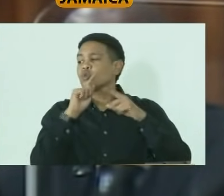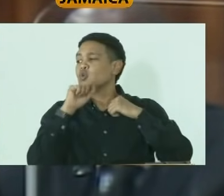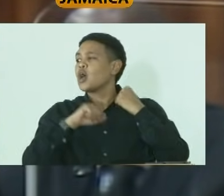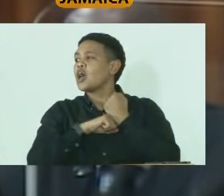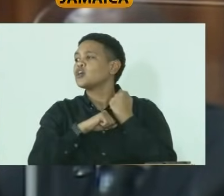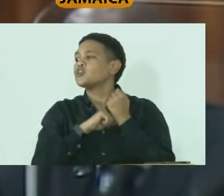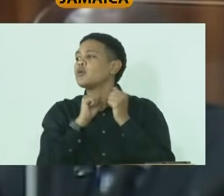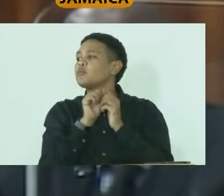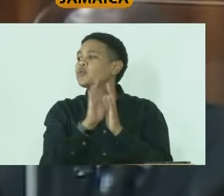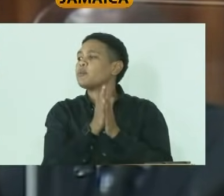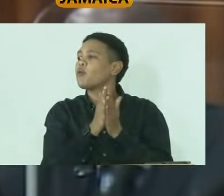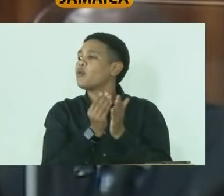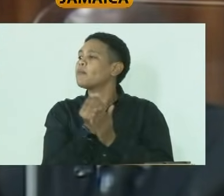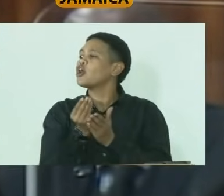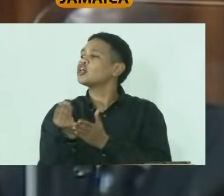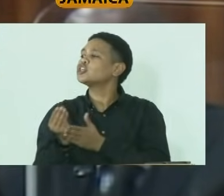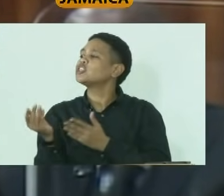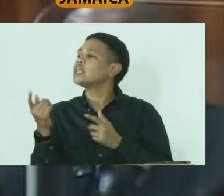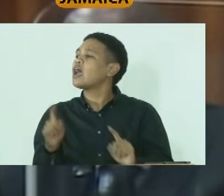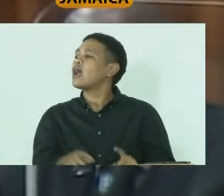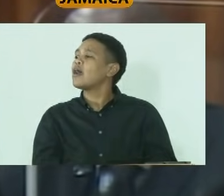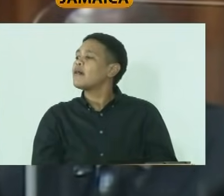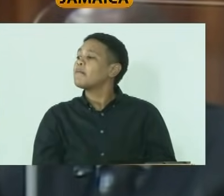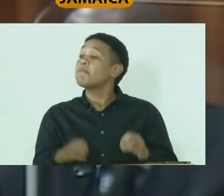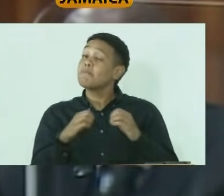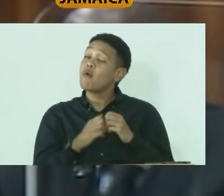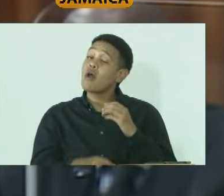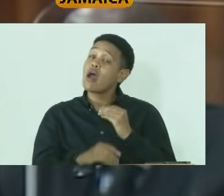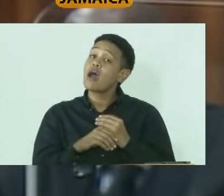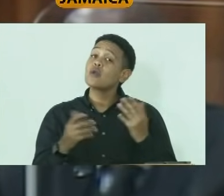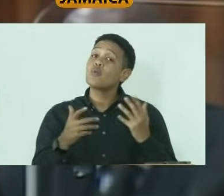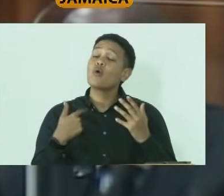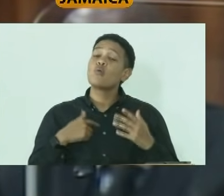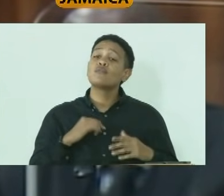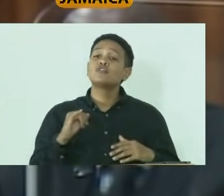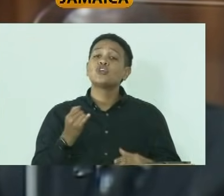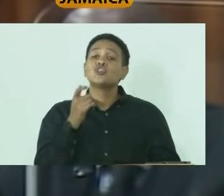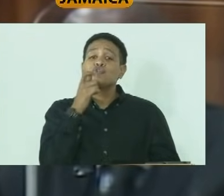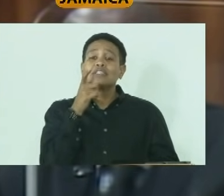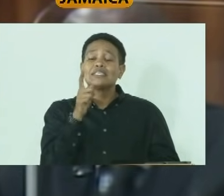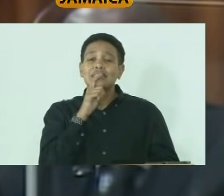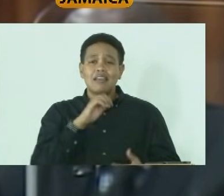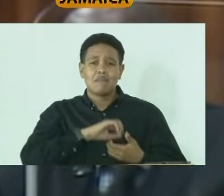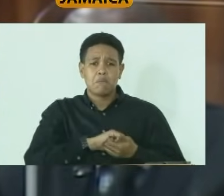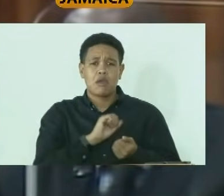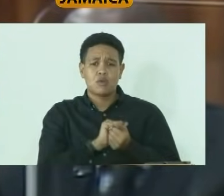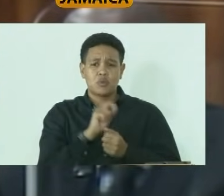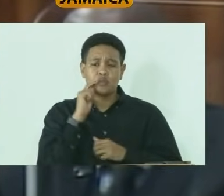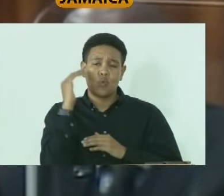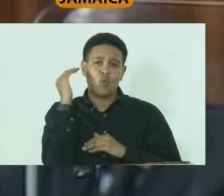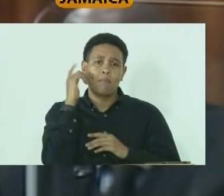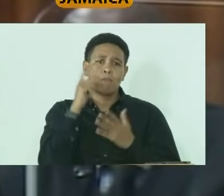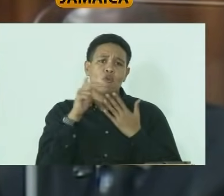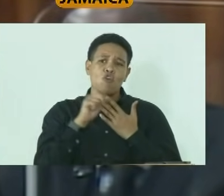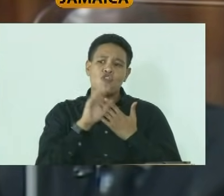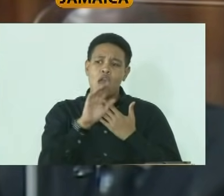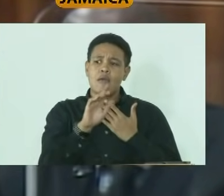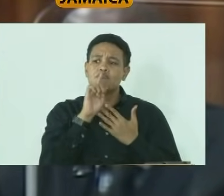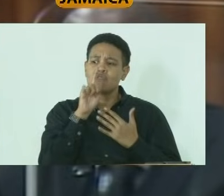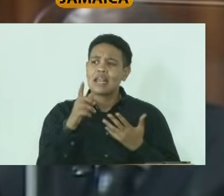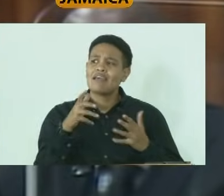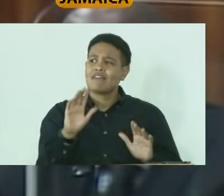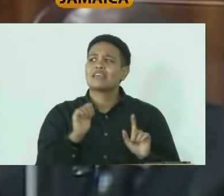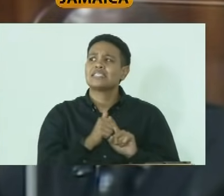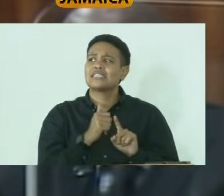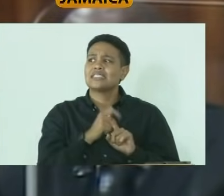assist with book purchases. Moreover, we have just recently partnered with the HOPE program to